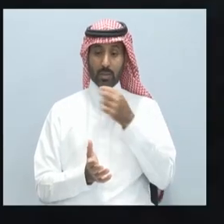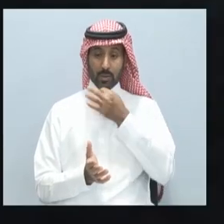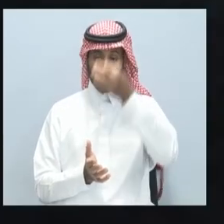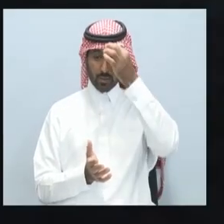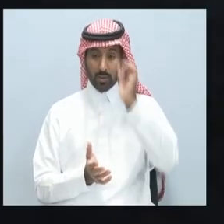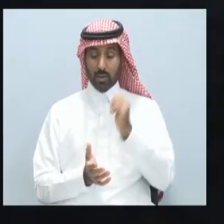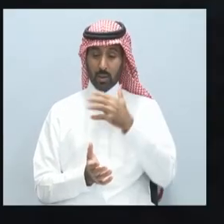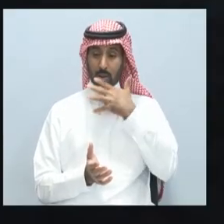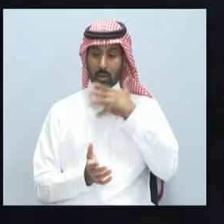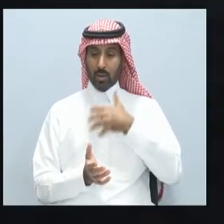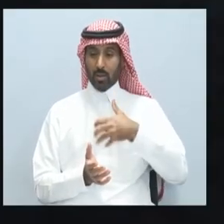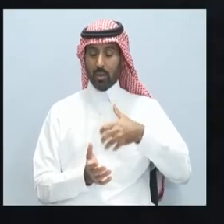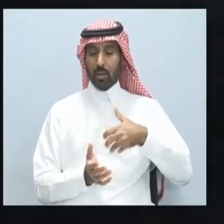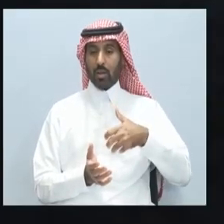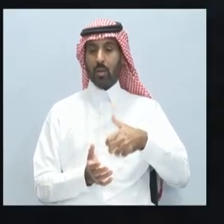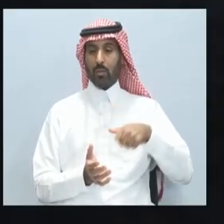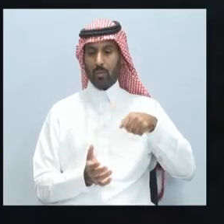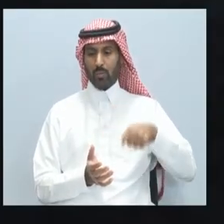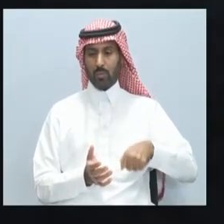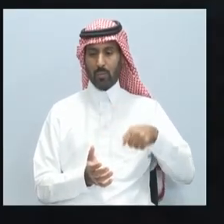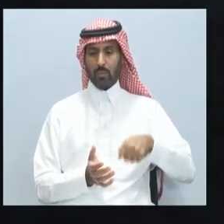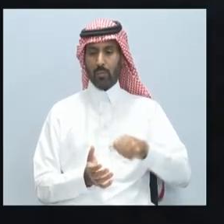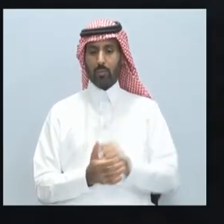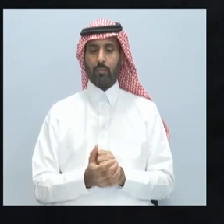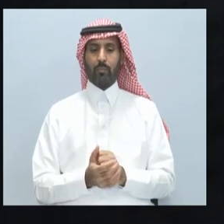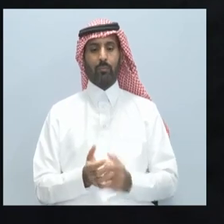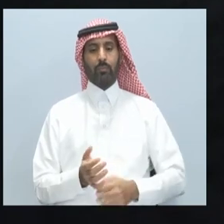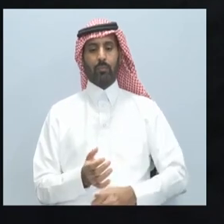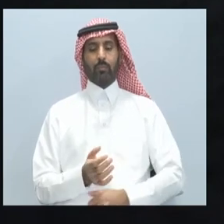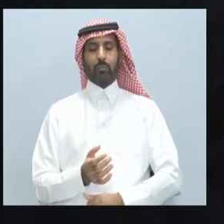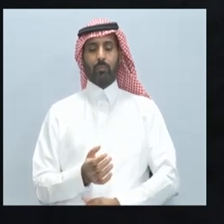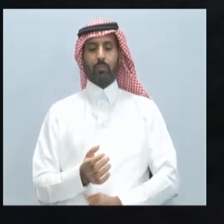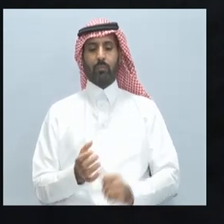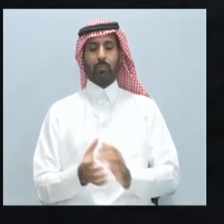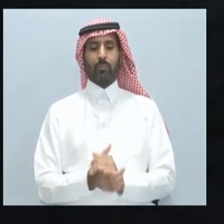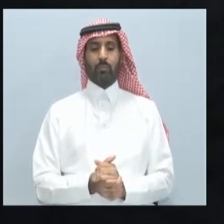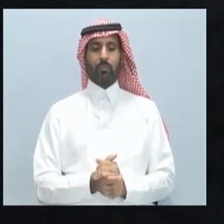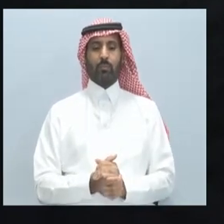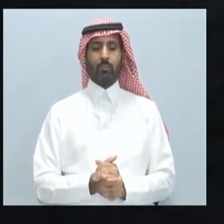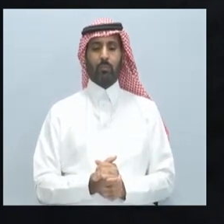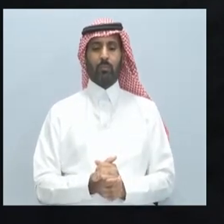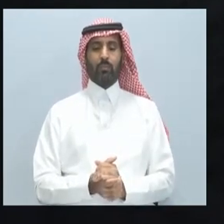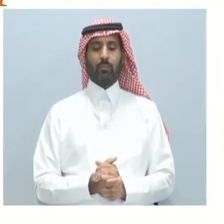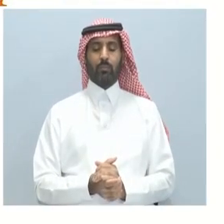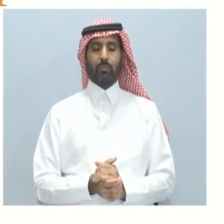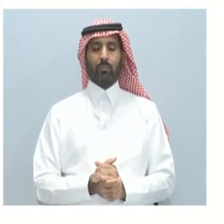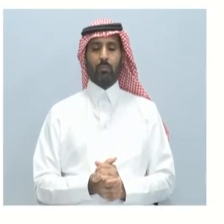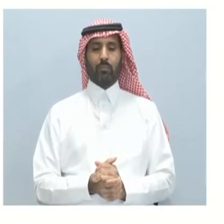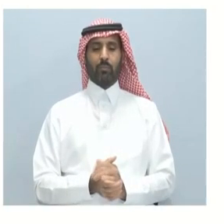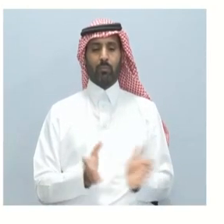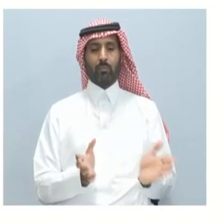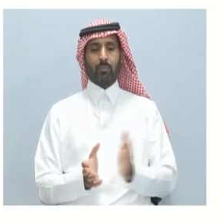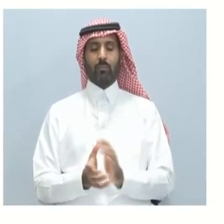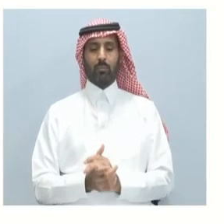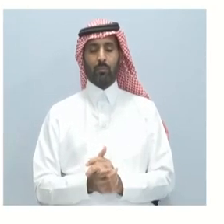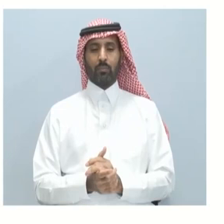characteristics can be said about the grandfather even if they are not mentioned. We have also,